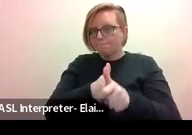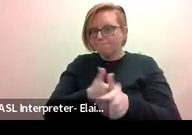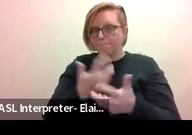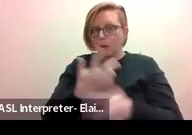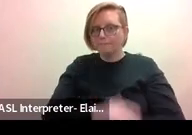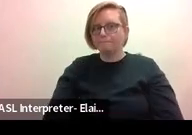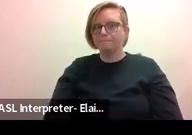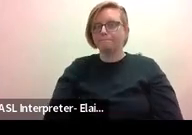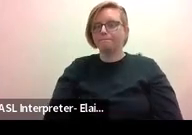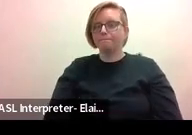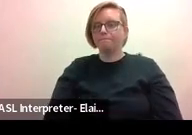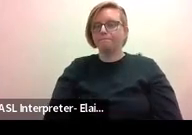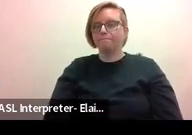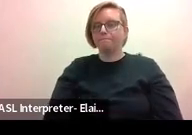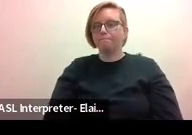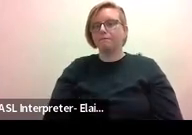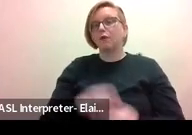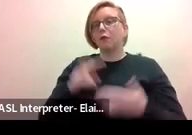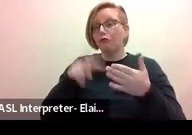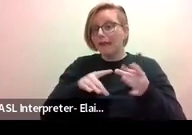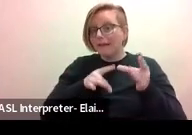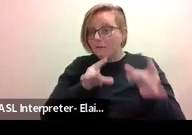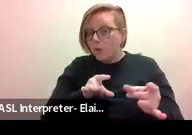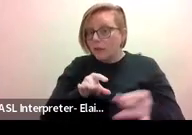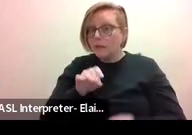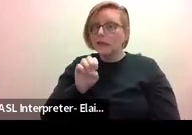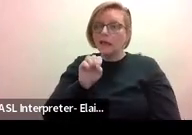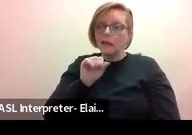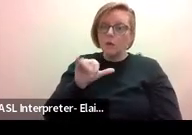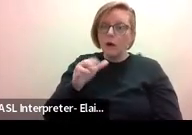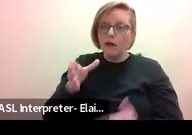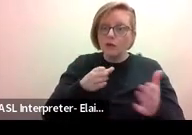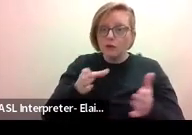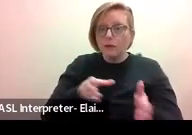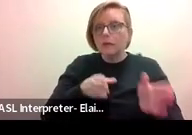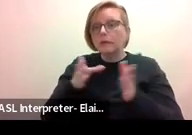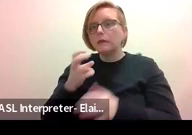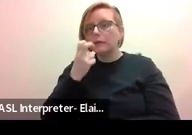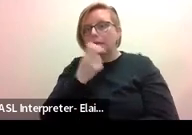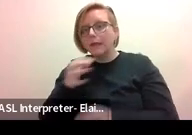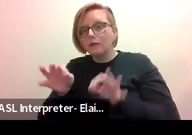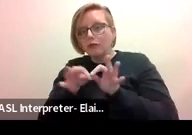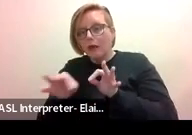We've got some reading fluency, we have some ESY services, some speech and language services.